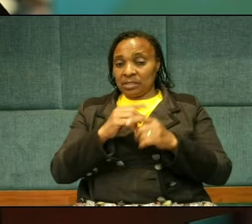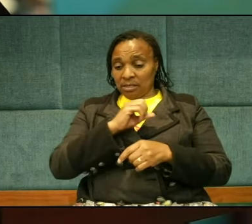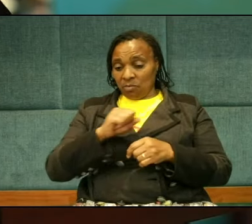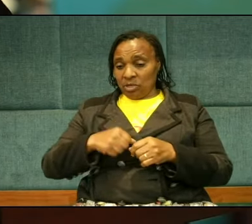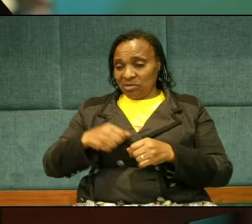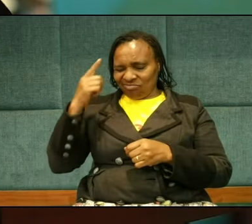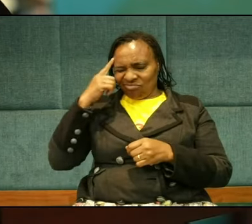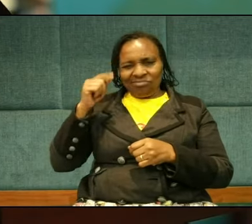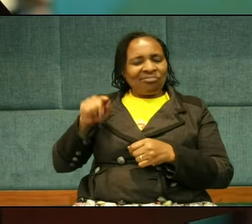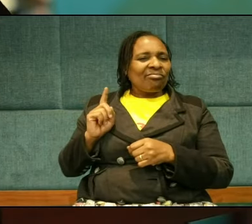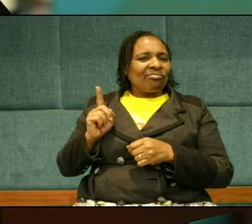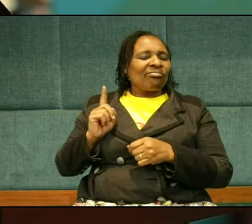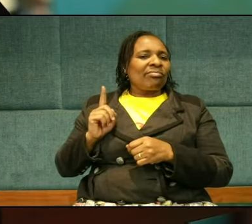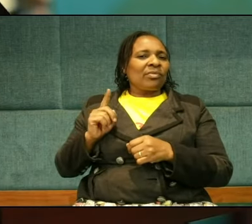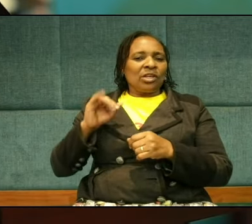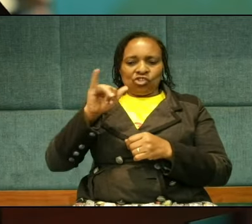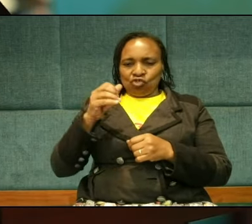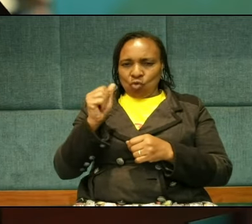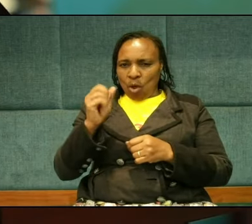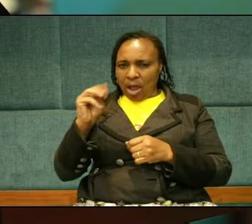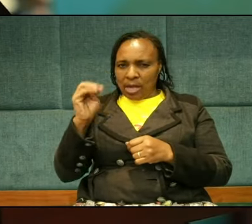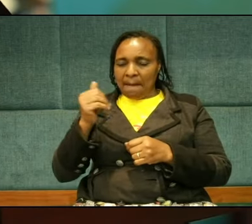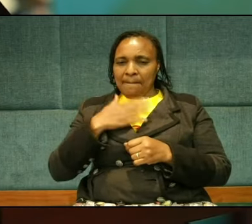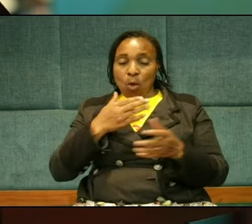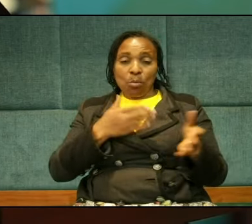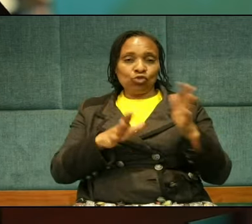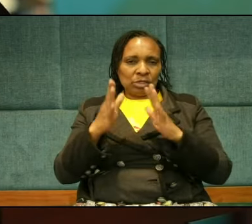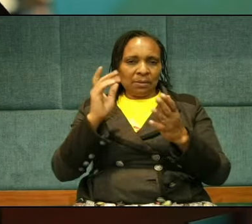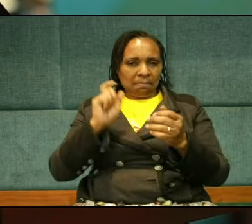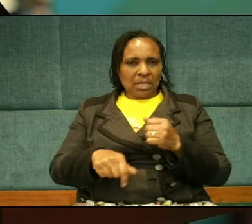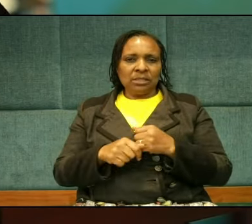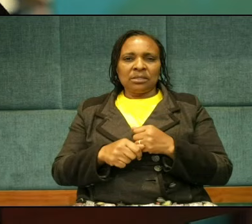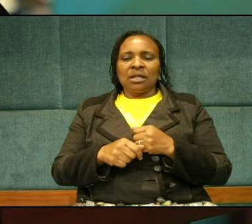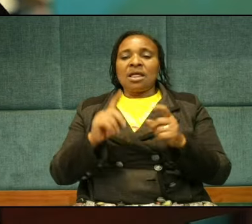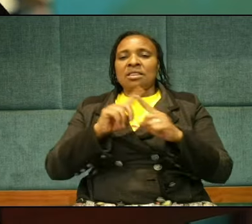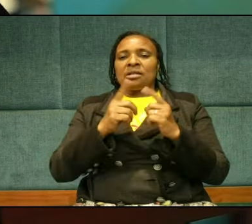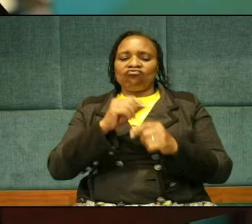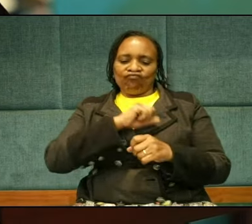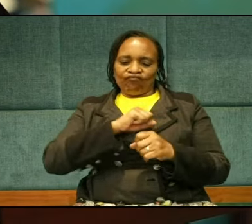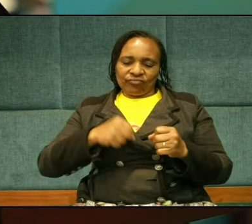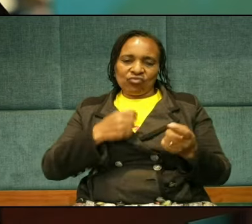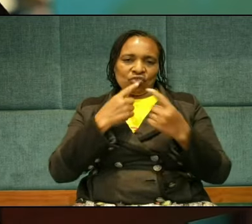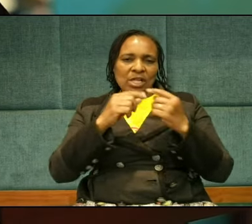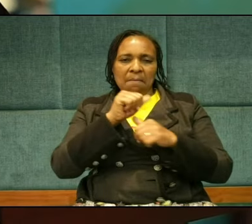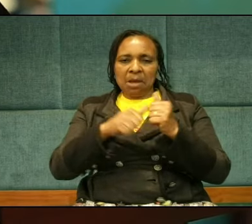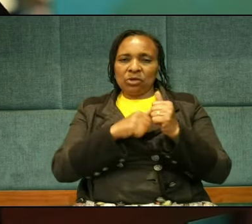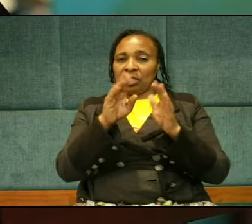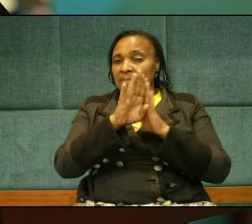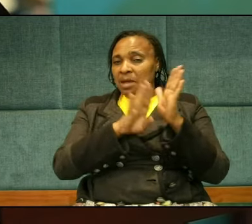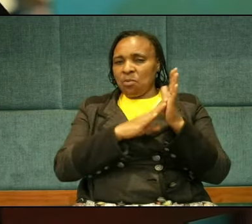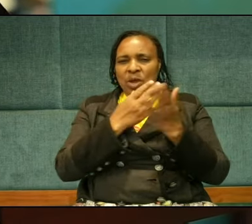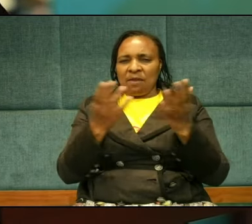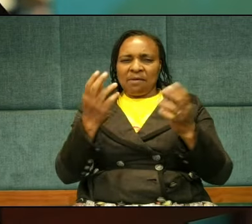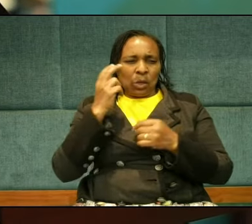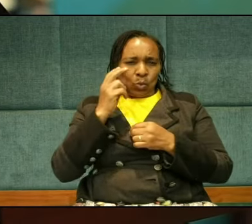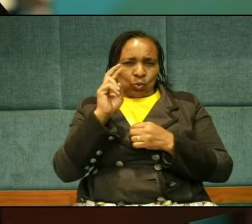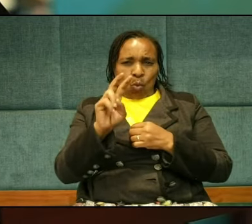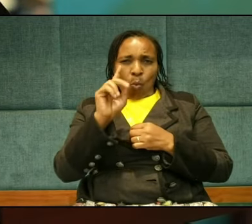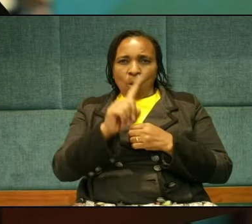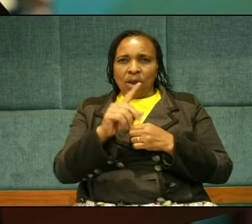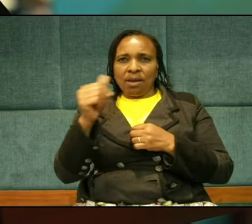himself, "Johan is my opportunity." Samuel started to talk to Johan about the Bible whenever they saw each other.